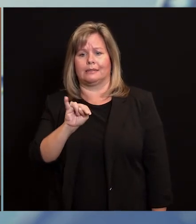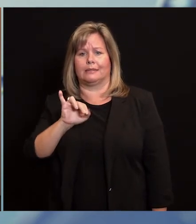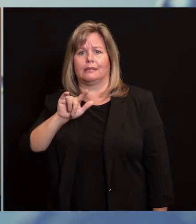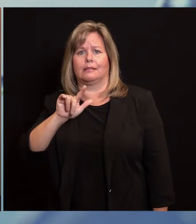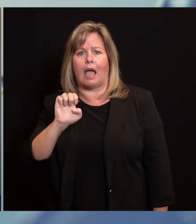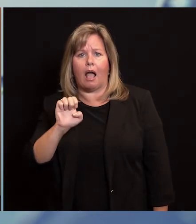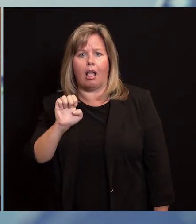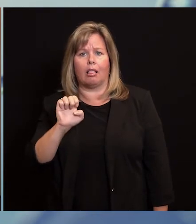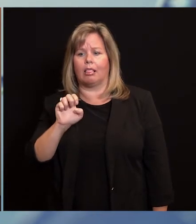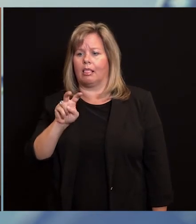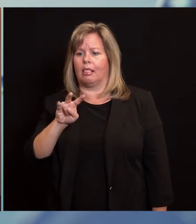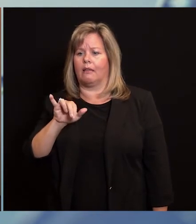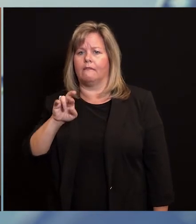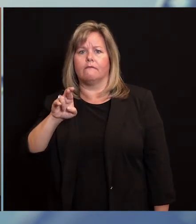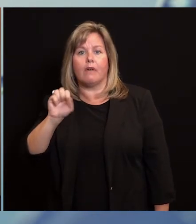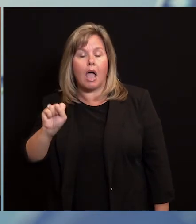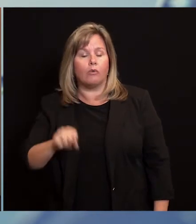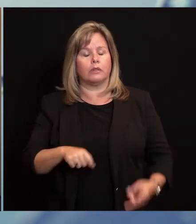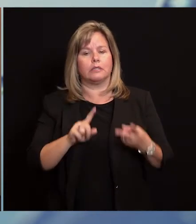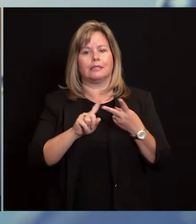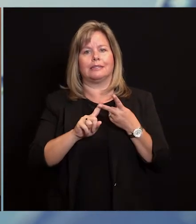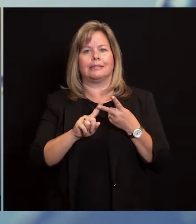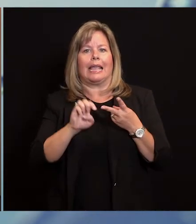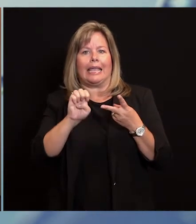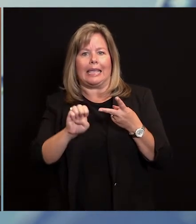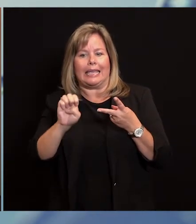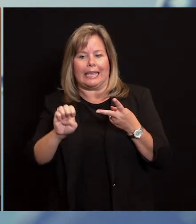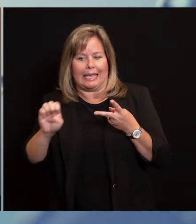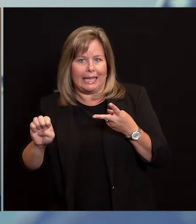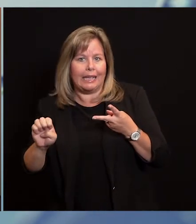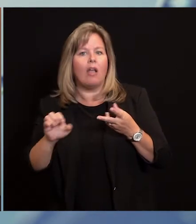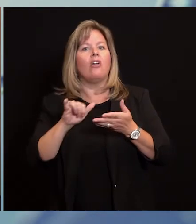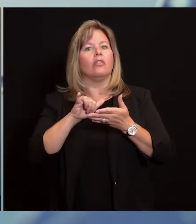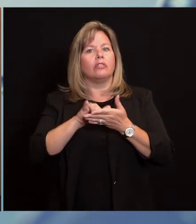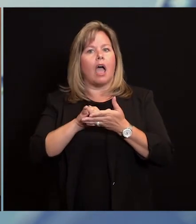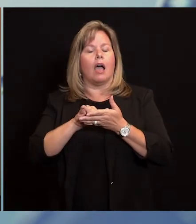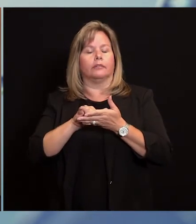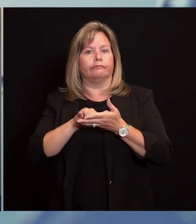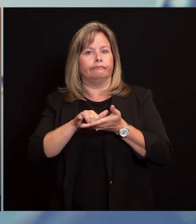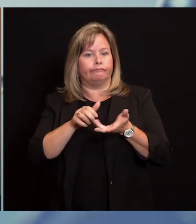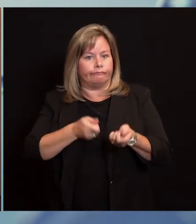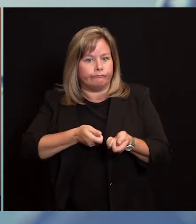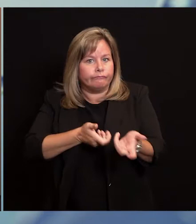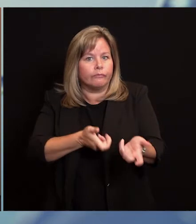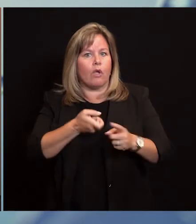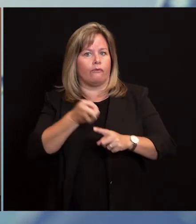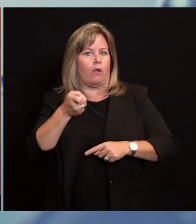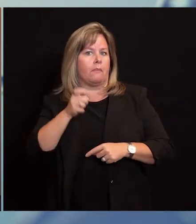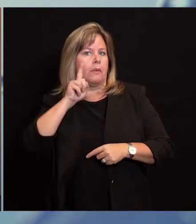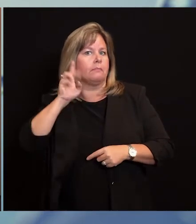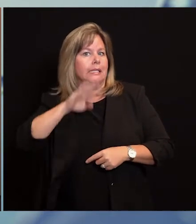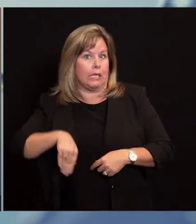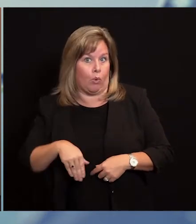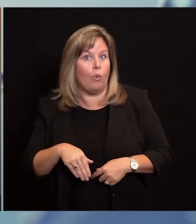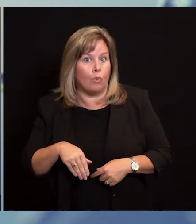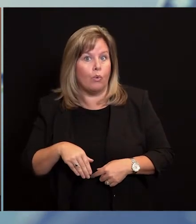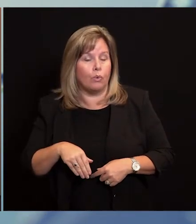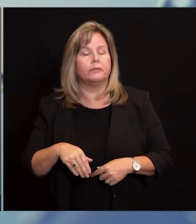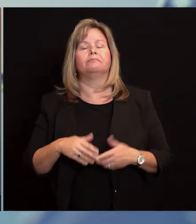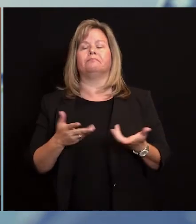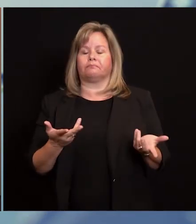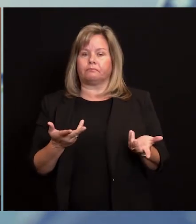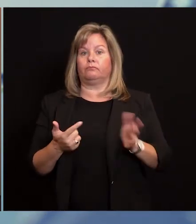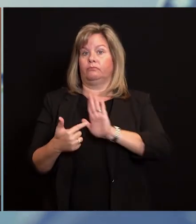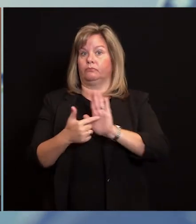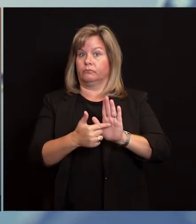encephalitis, otherwise known as triple E. Unfortunately, I've been proven to be right here because we've now